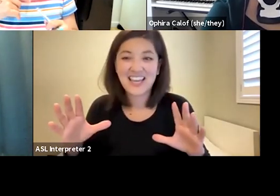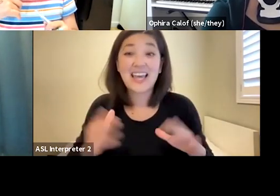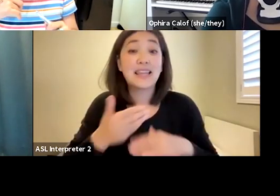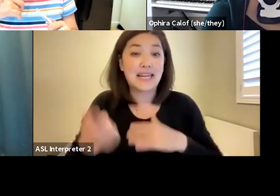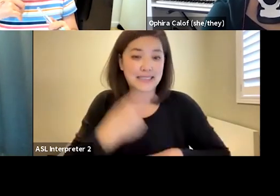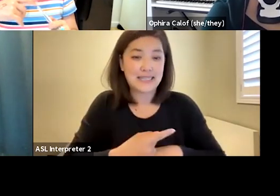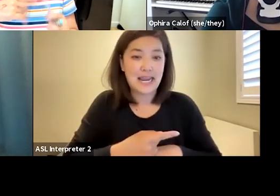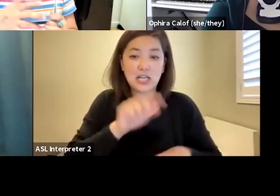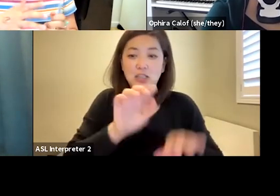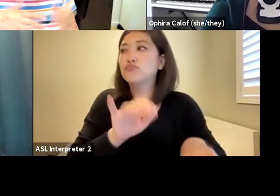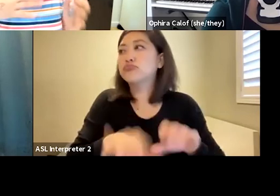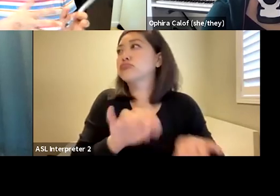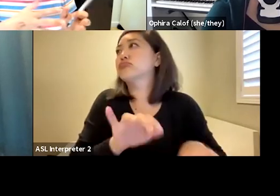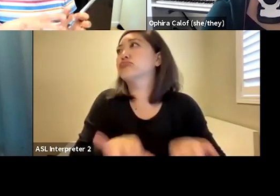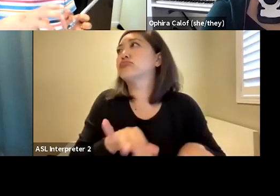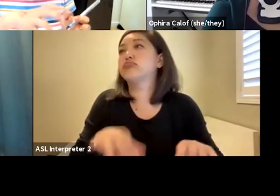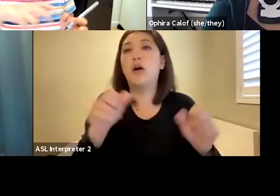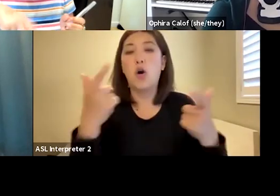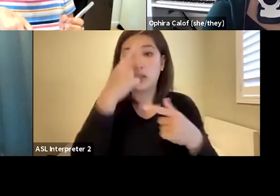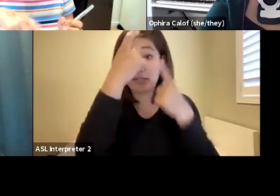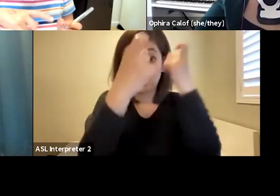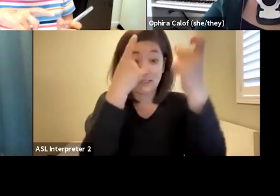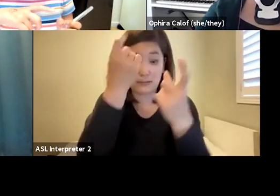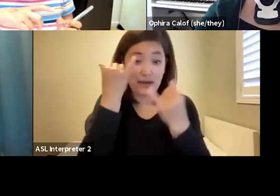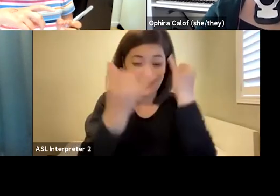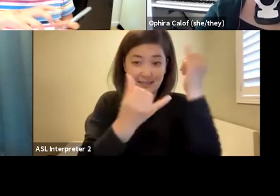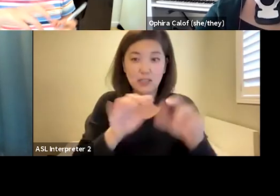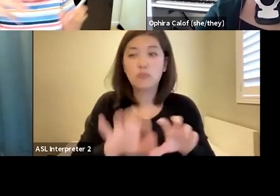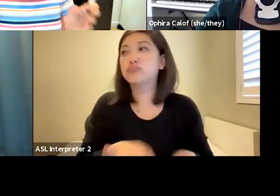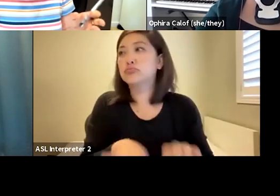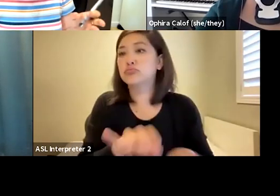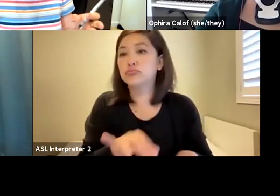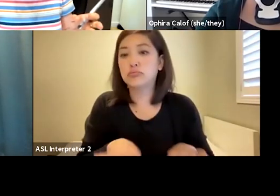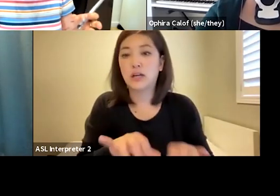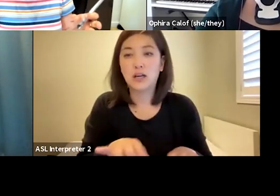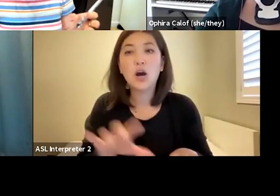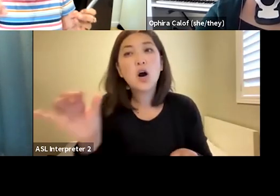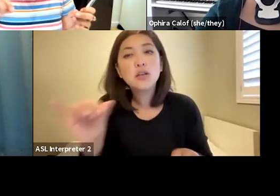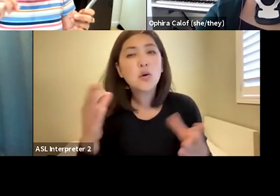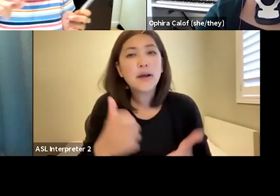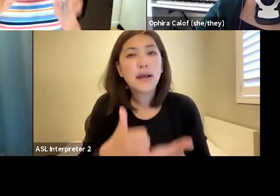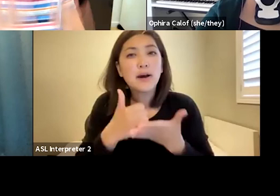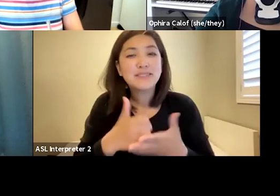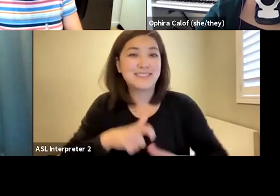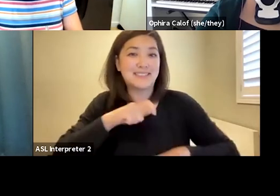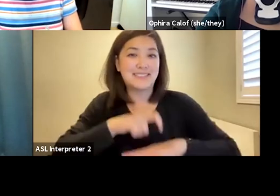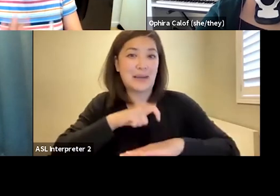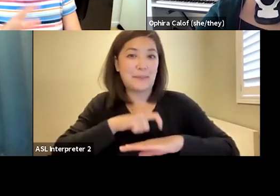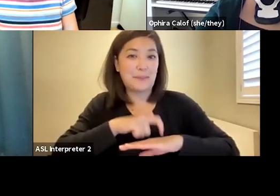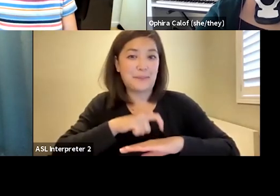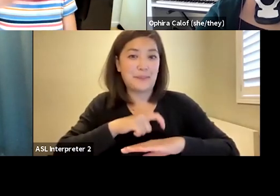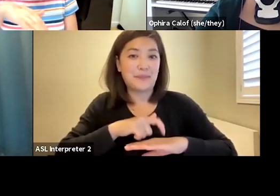mind. And for me, I do all of that. And what helps also is the element of time. So leave